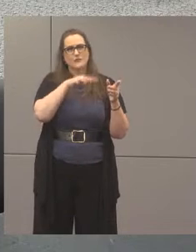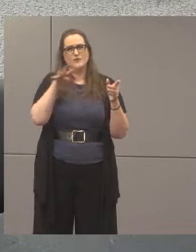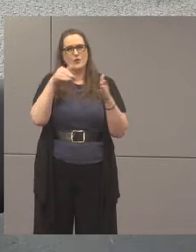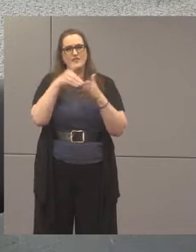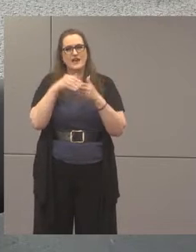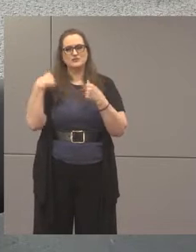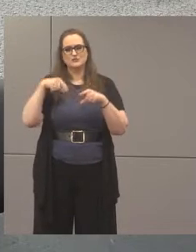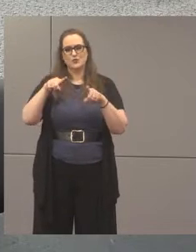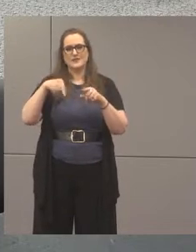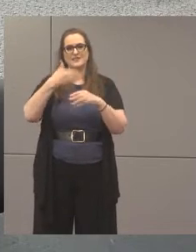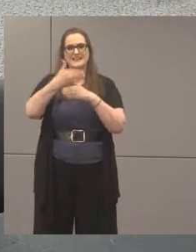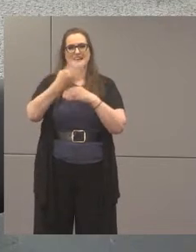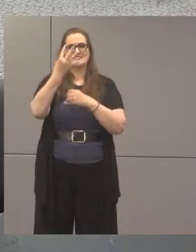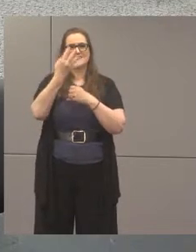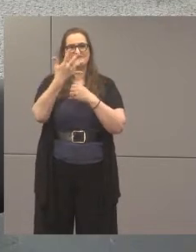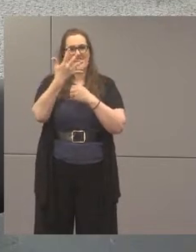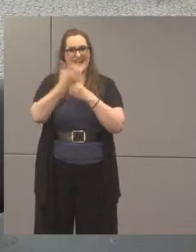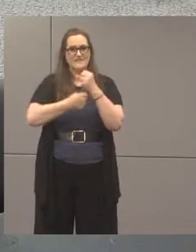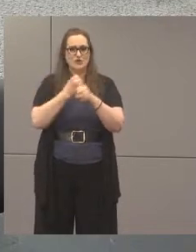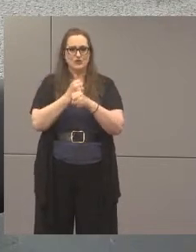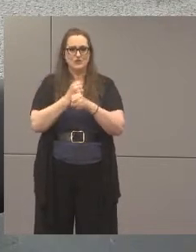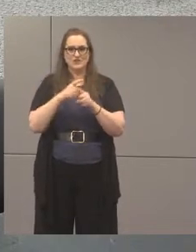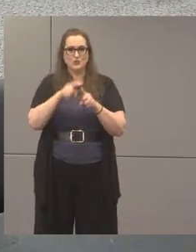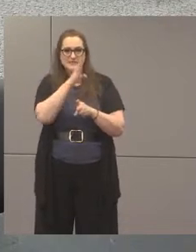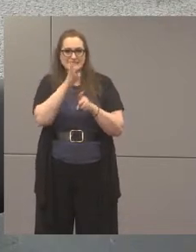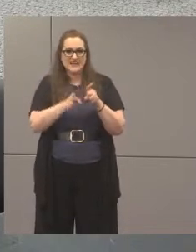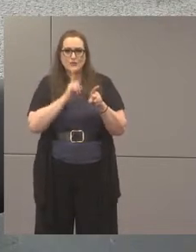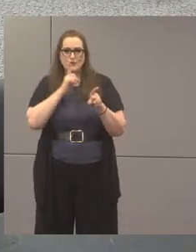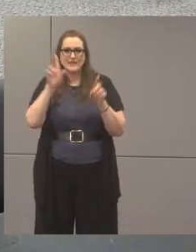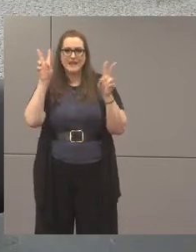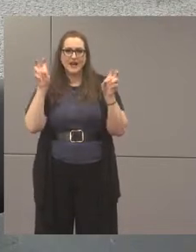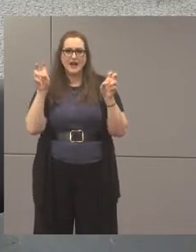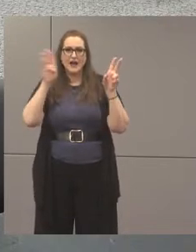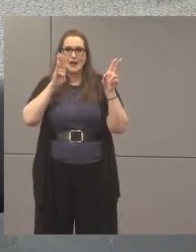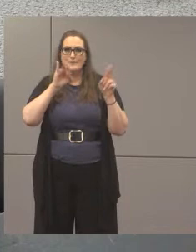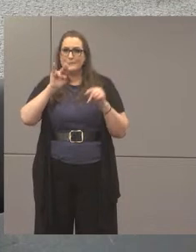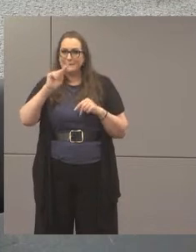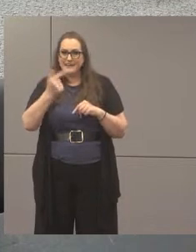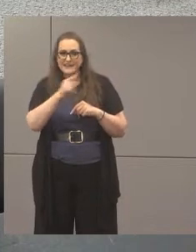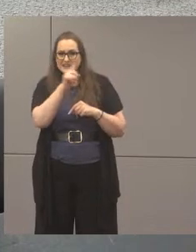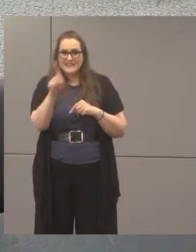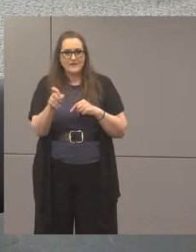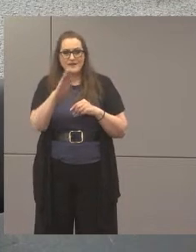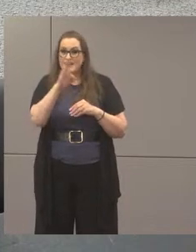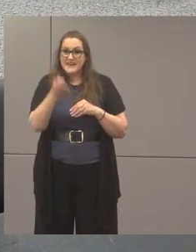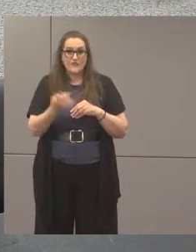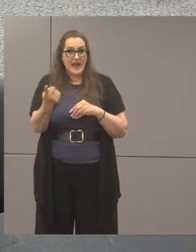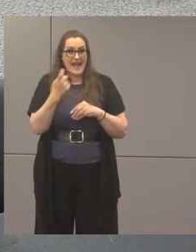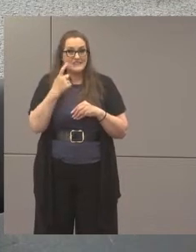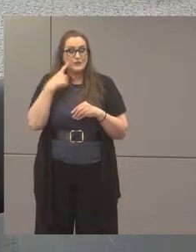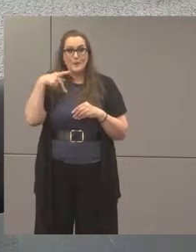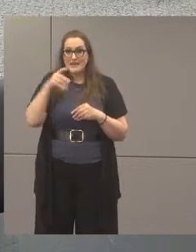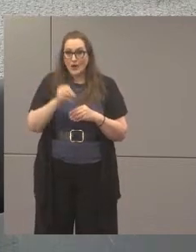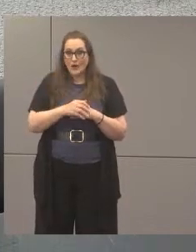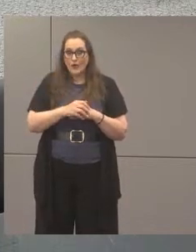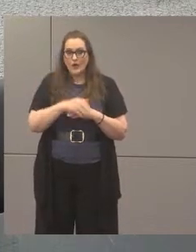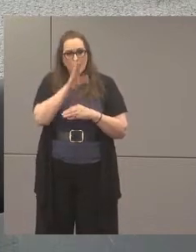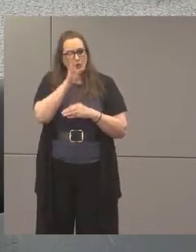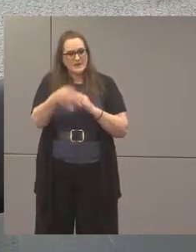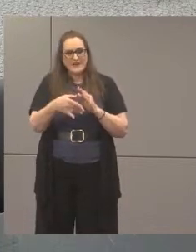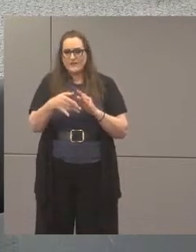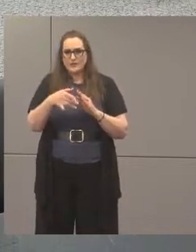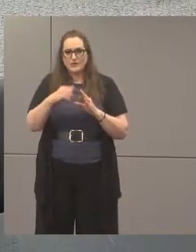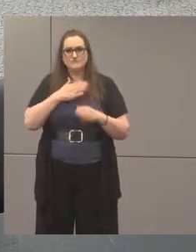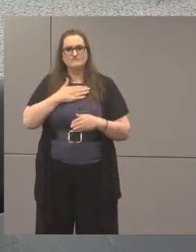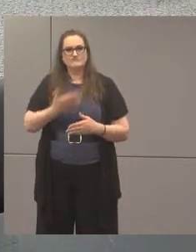over the next 5 years. So there was never a billing. They never asked for a PO. We never obligated ourselves